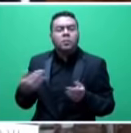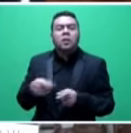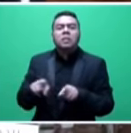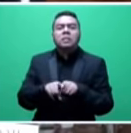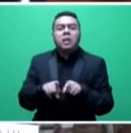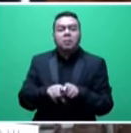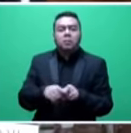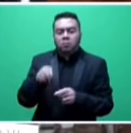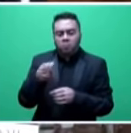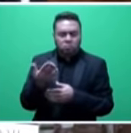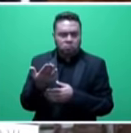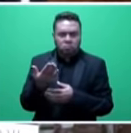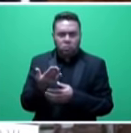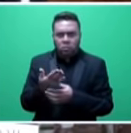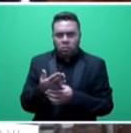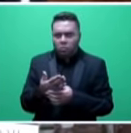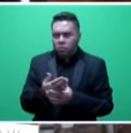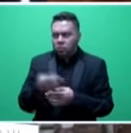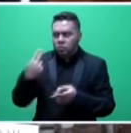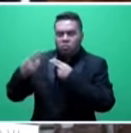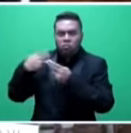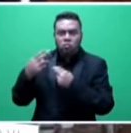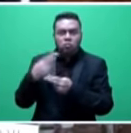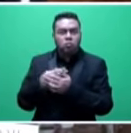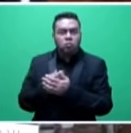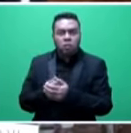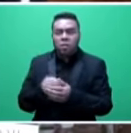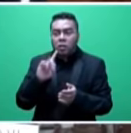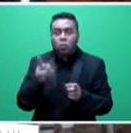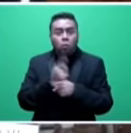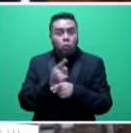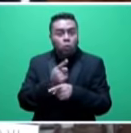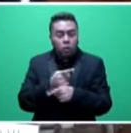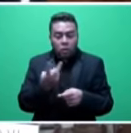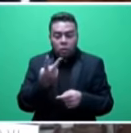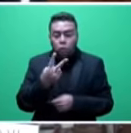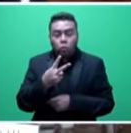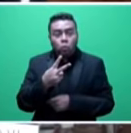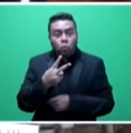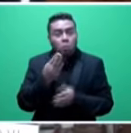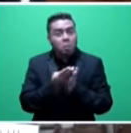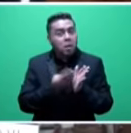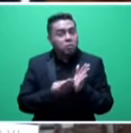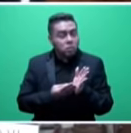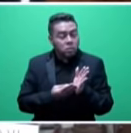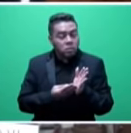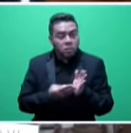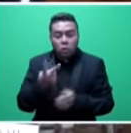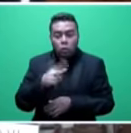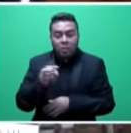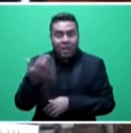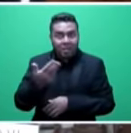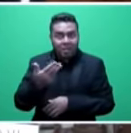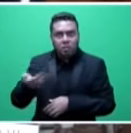which solidified Fiji's economic future." That was in the budget address 2019-2020, Mr. Speaker,